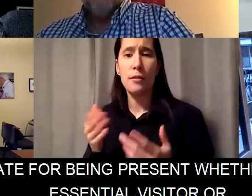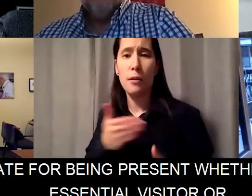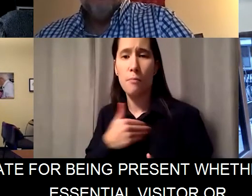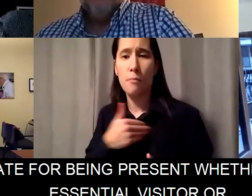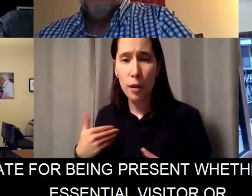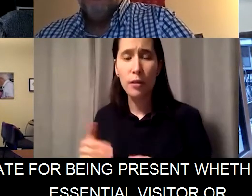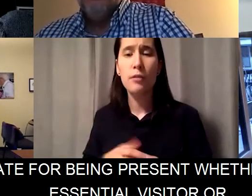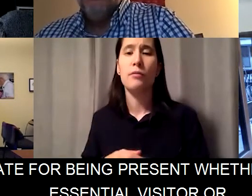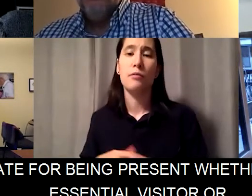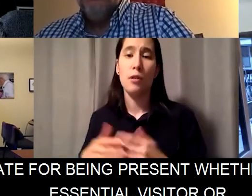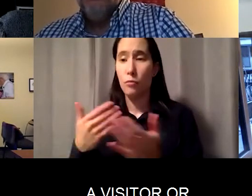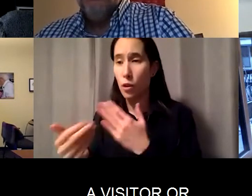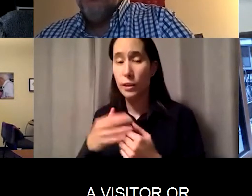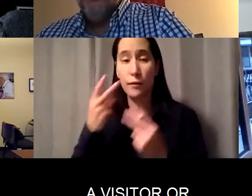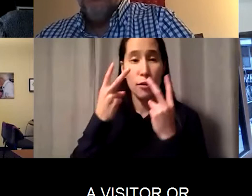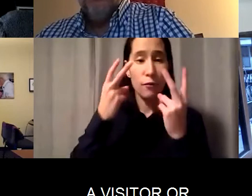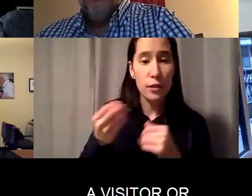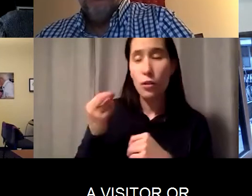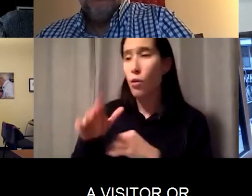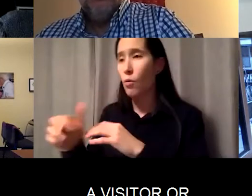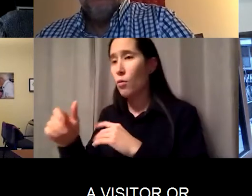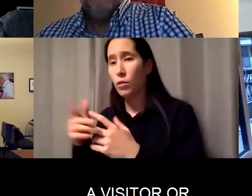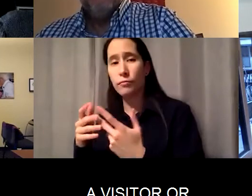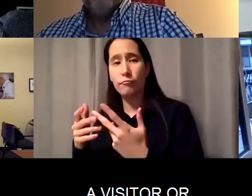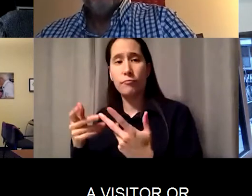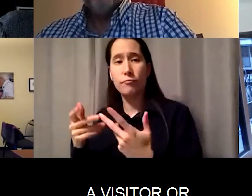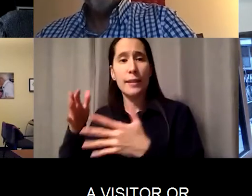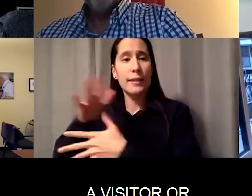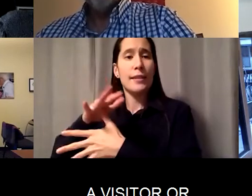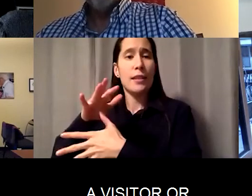an essential visitor or a visitor or not.